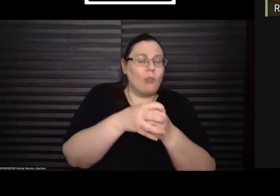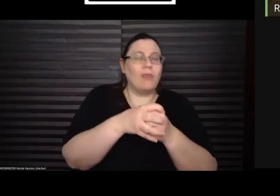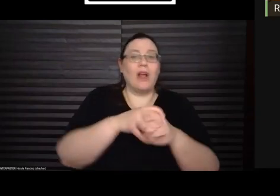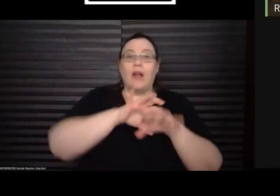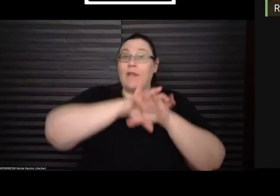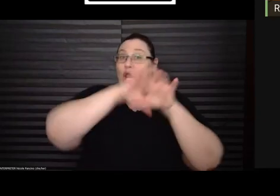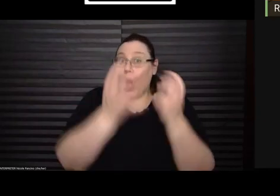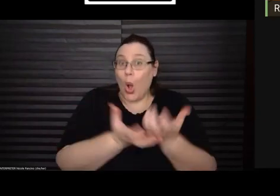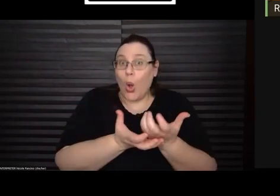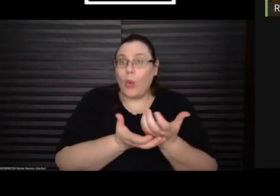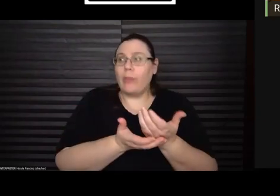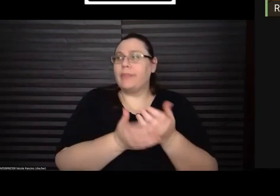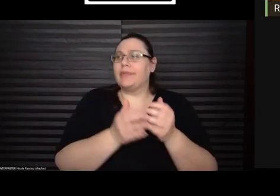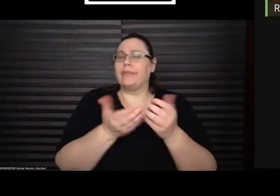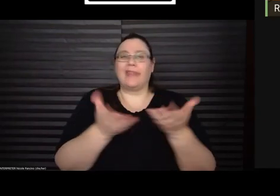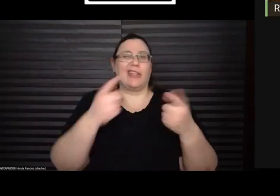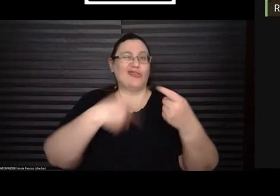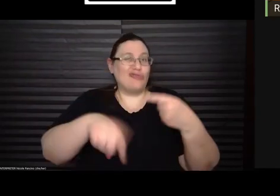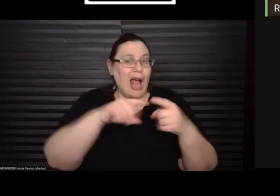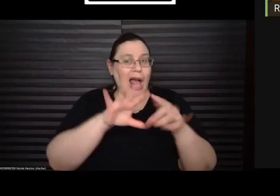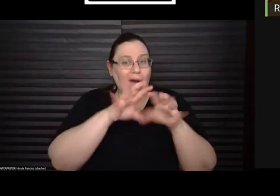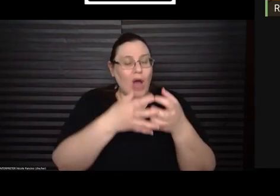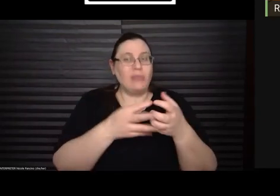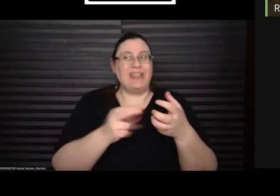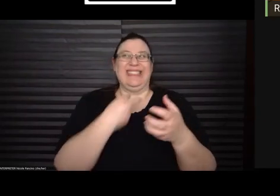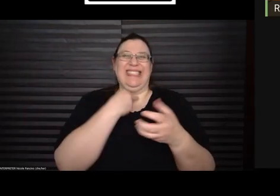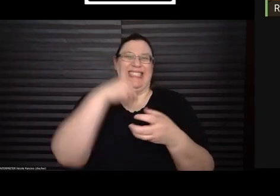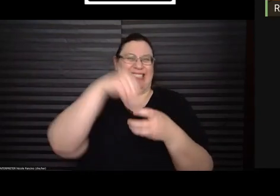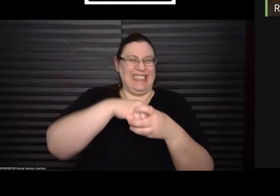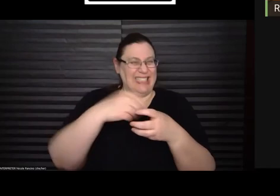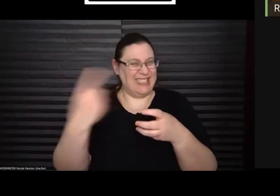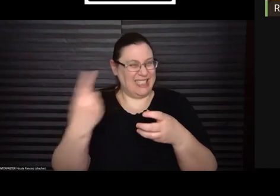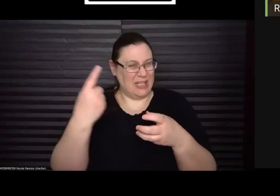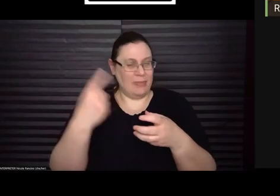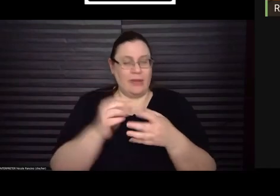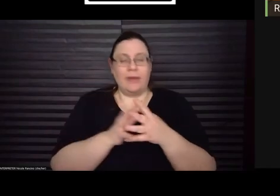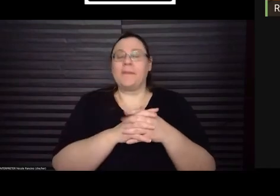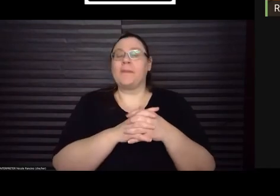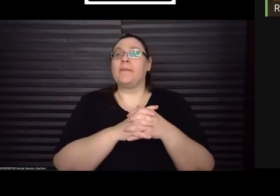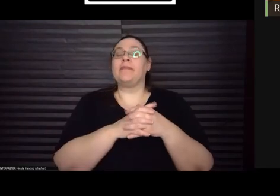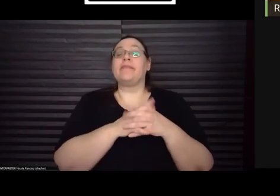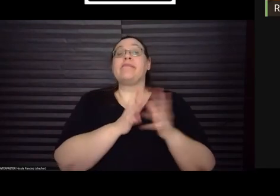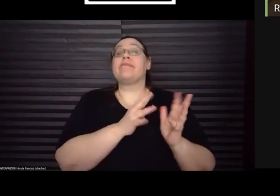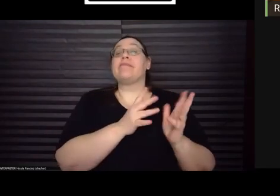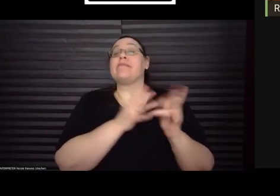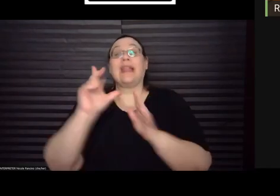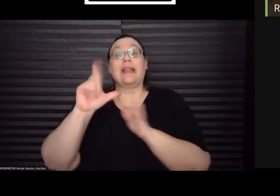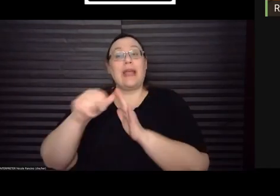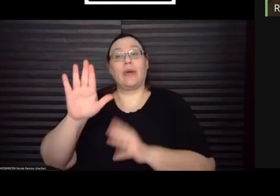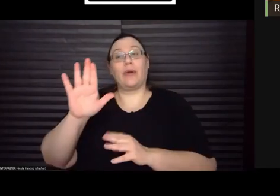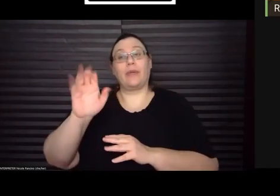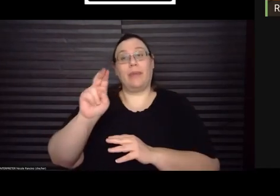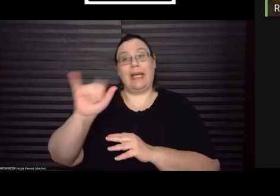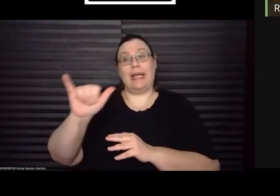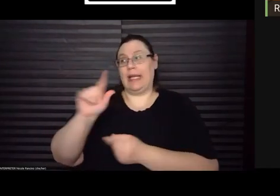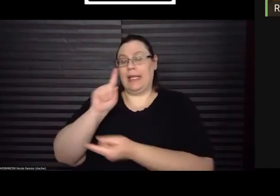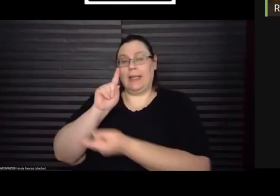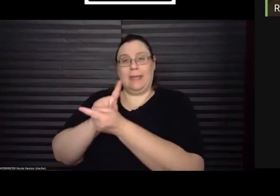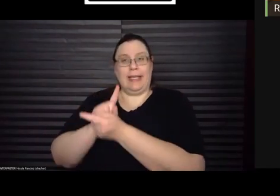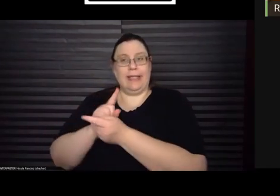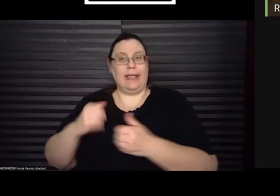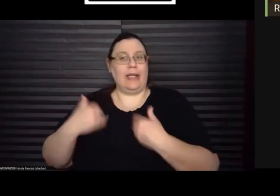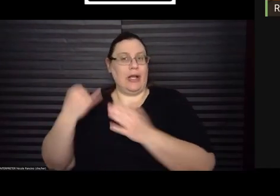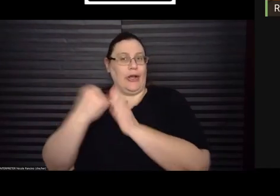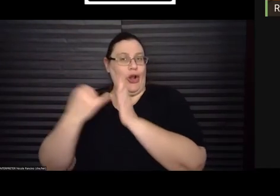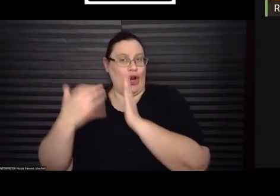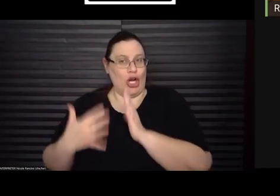things of being trapped you know inside of something. Later on, Benny meets